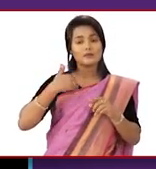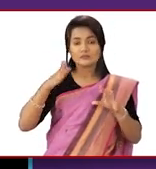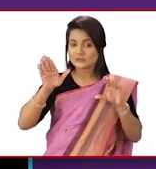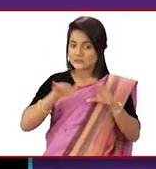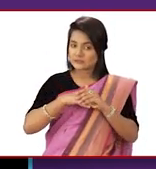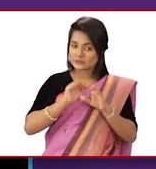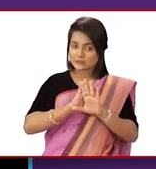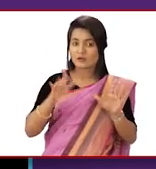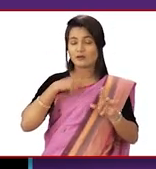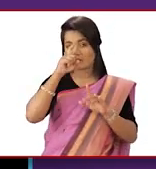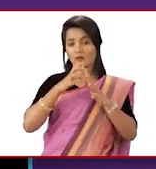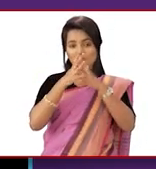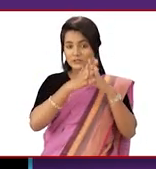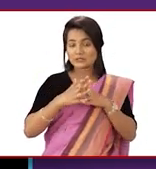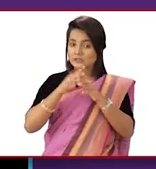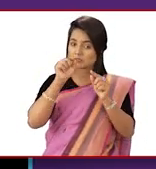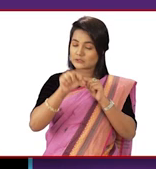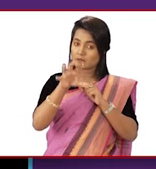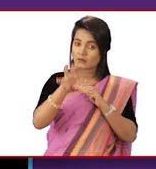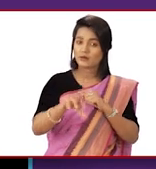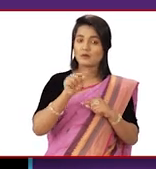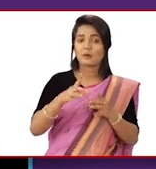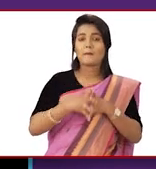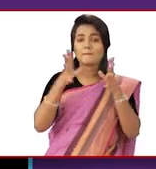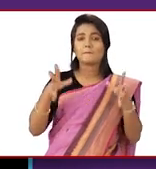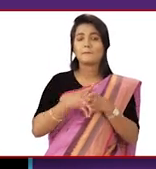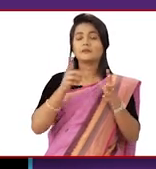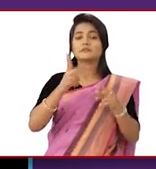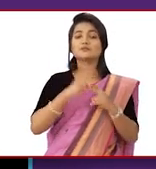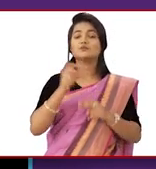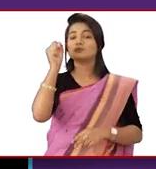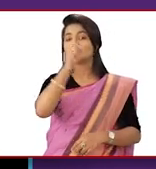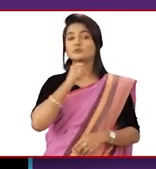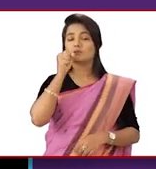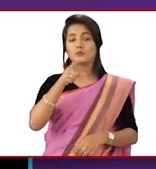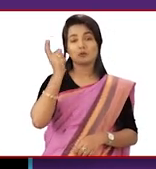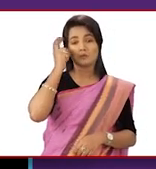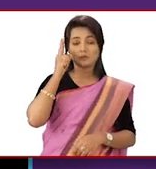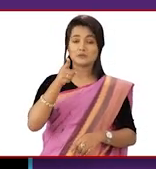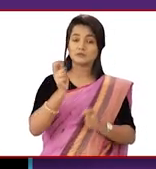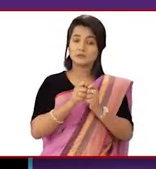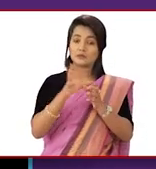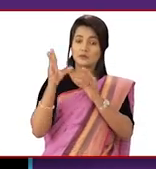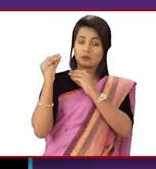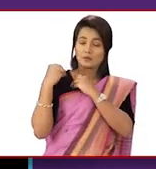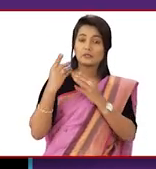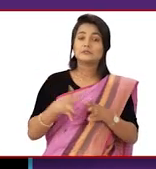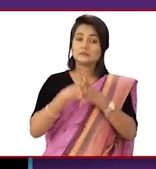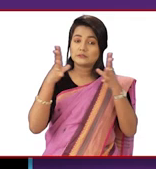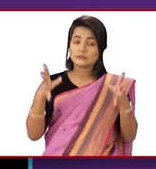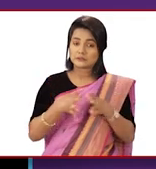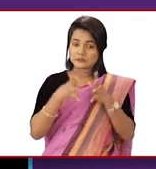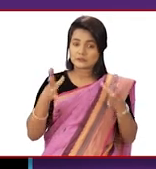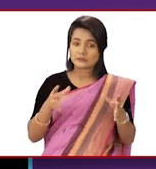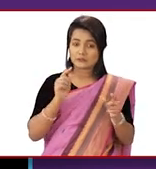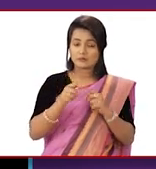were living in the United States. And I think, and one of the many good things about Western society is that you have to take on roles, and